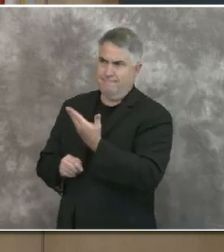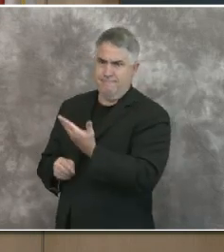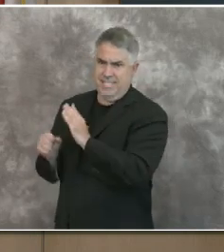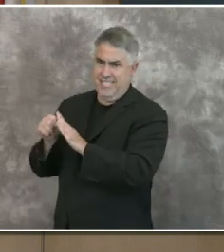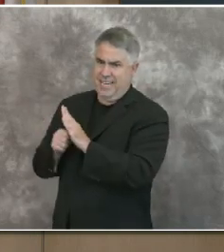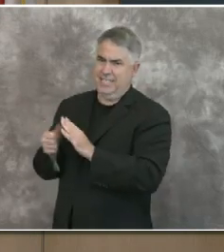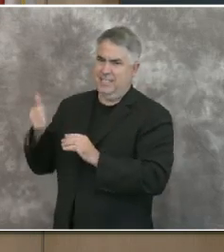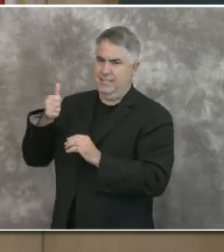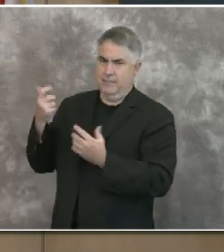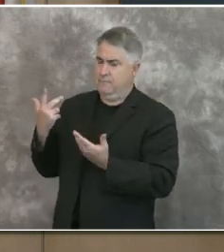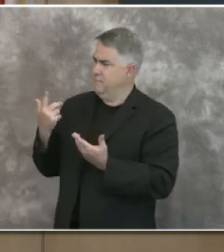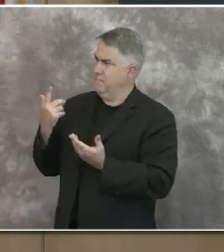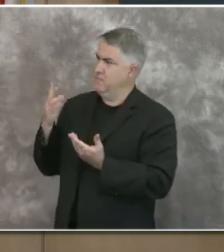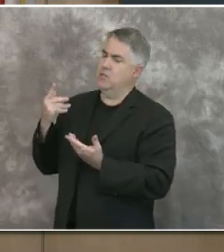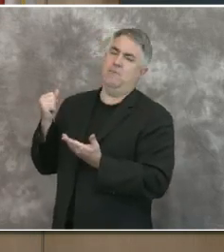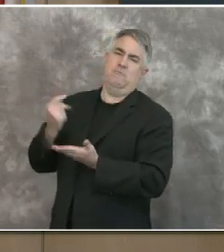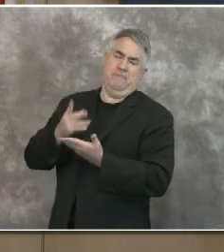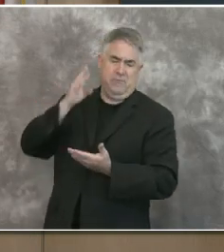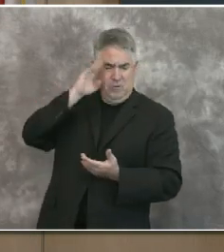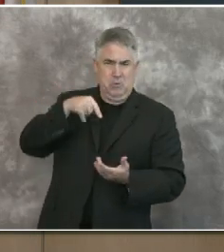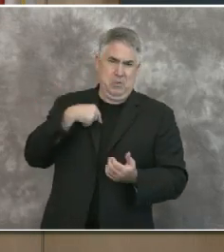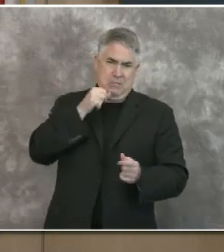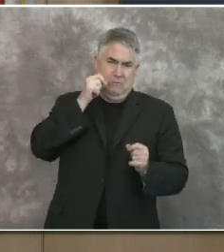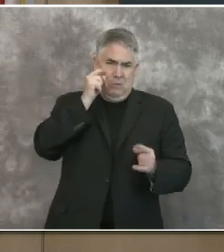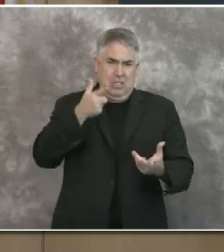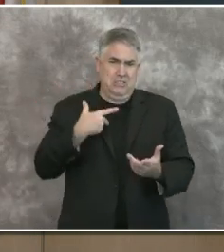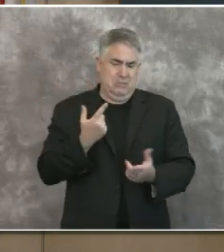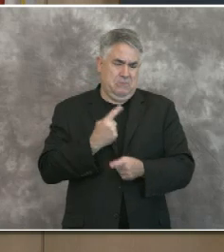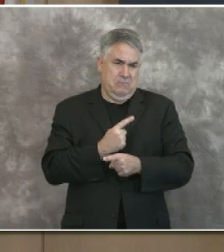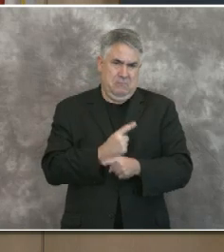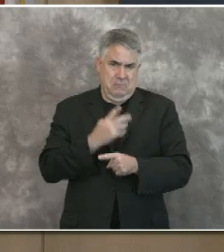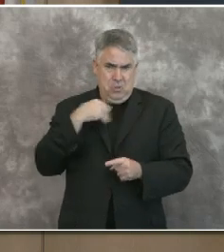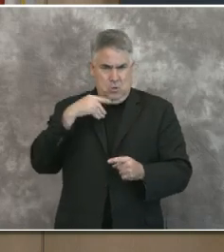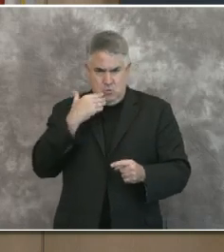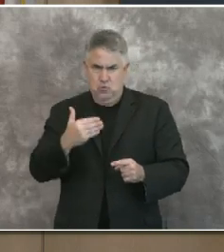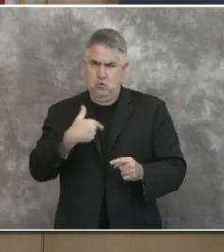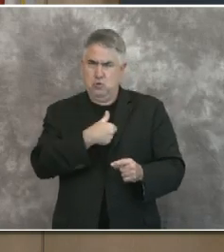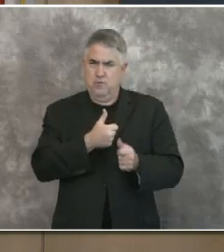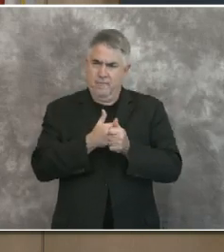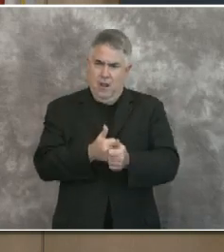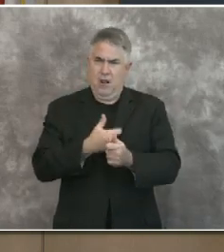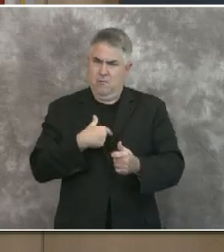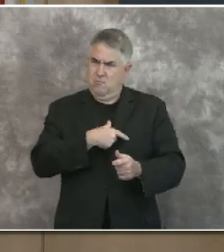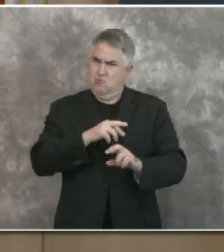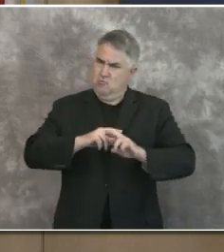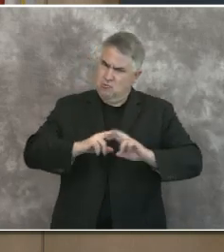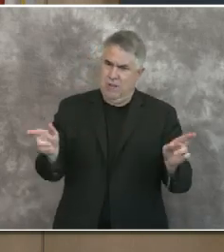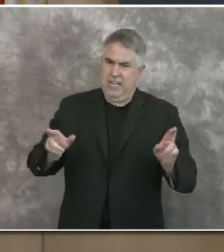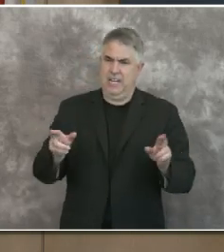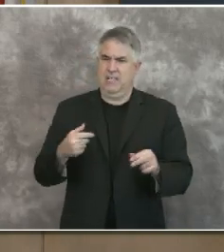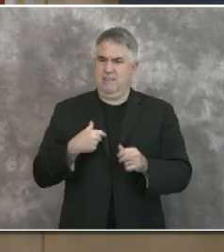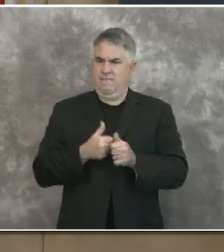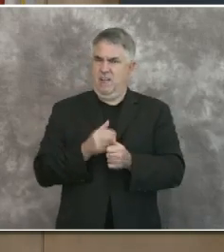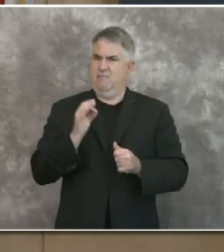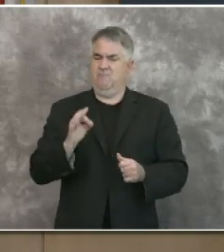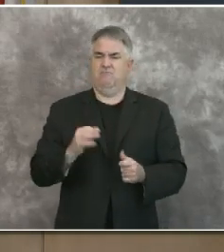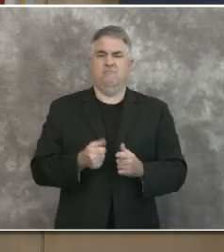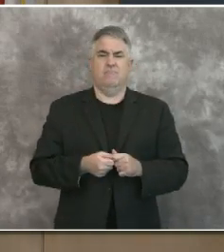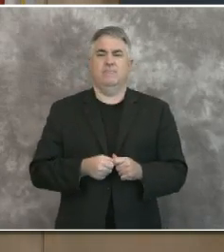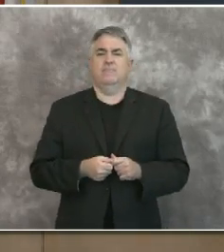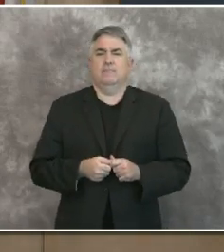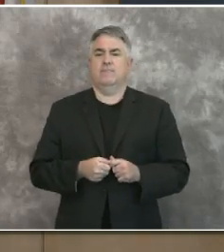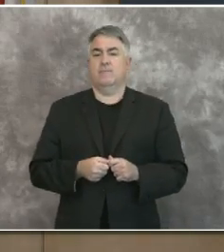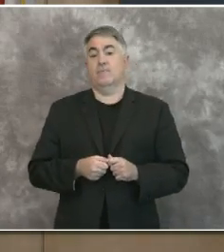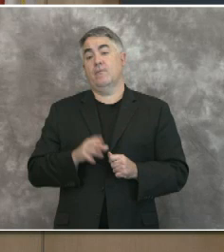surprising to hear a number of other industries who are ready to go and ready to move forward. But we need to